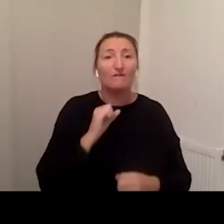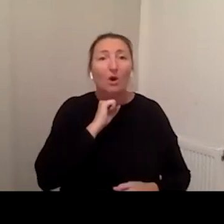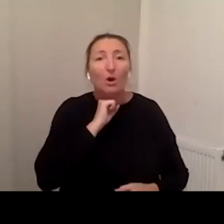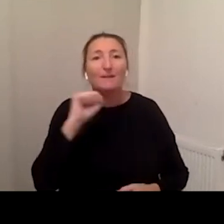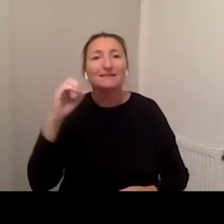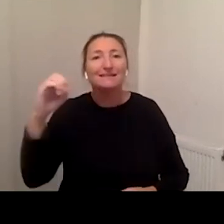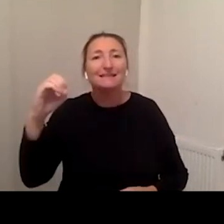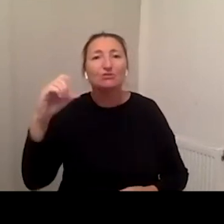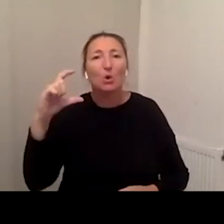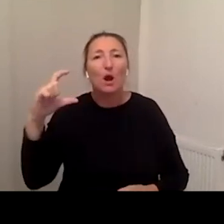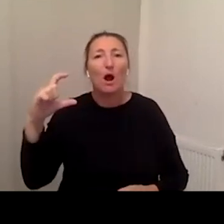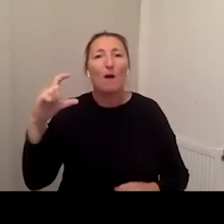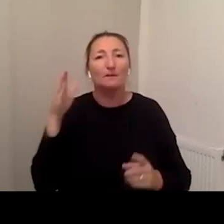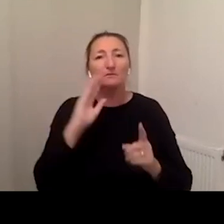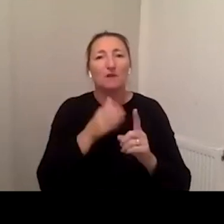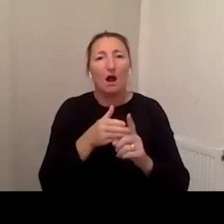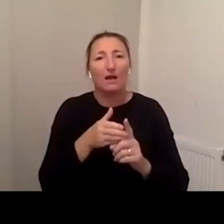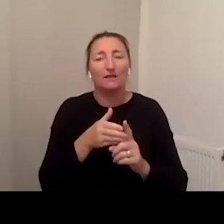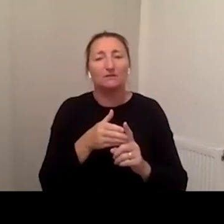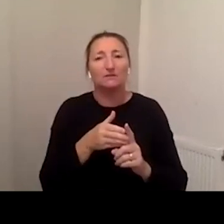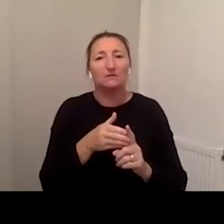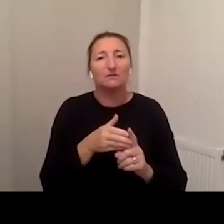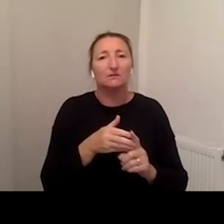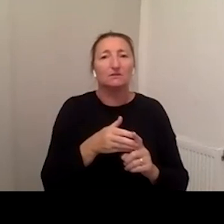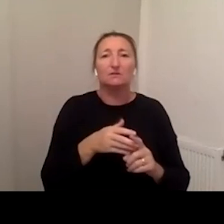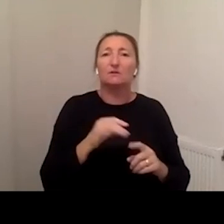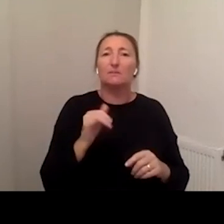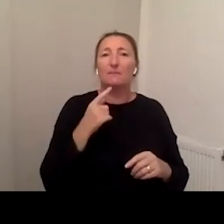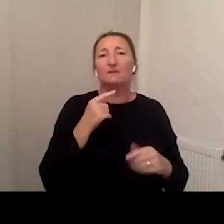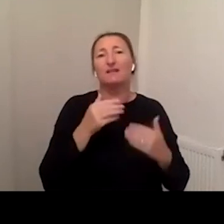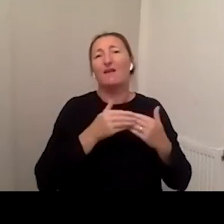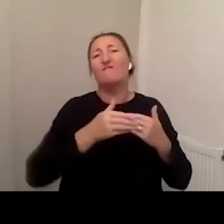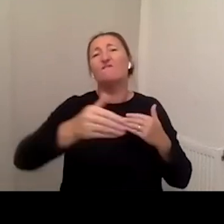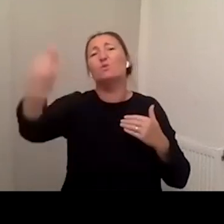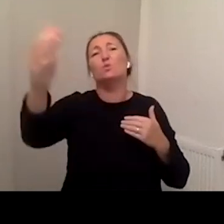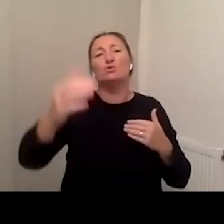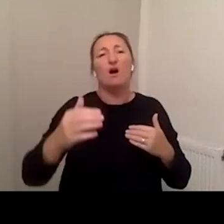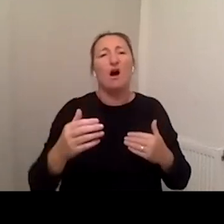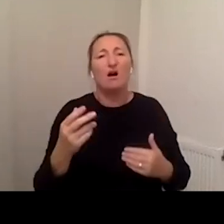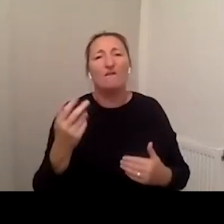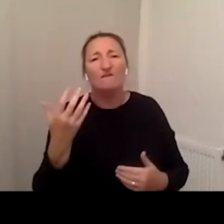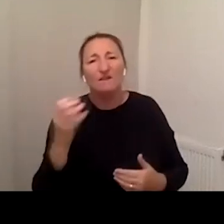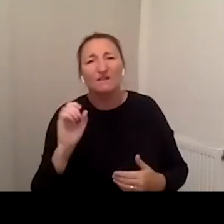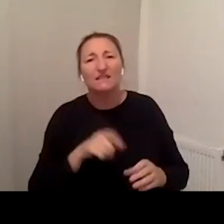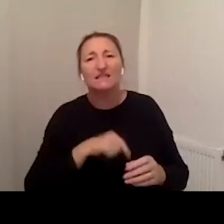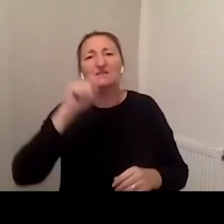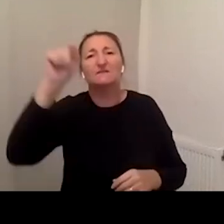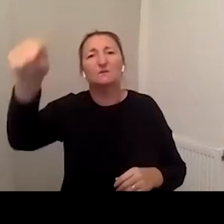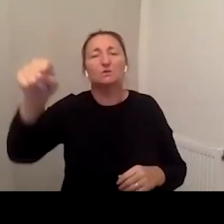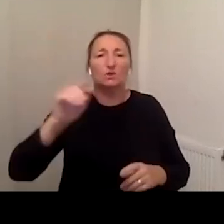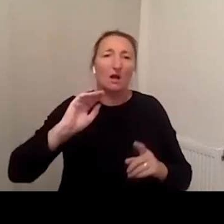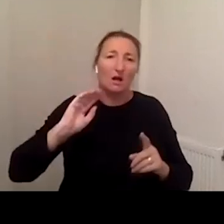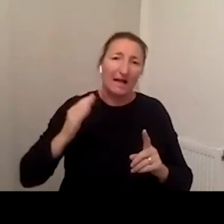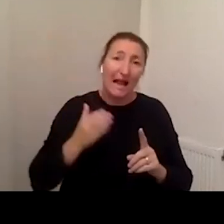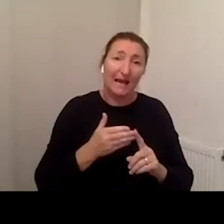net zero carbon targets. And even if you could say, hey, it's too long in the future, 2050, 60, 70, that's too far off.